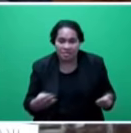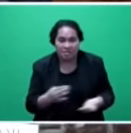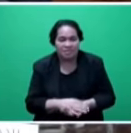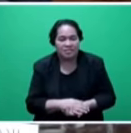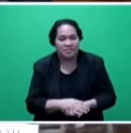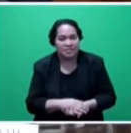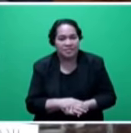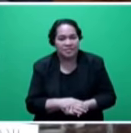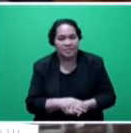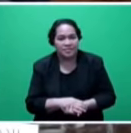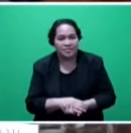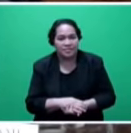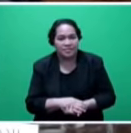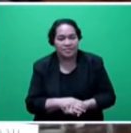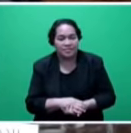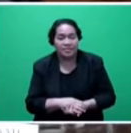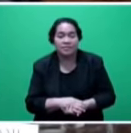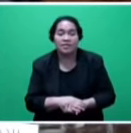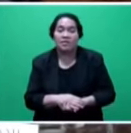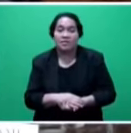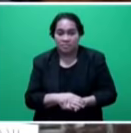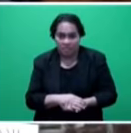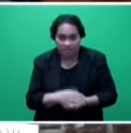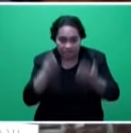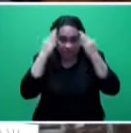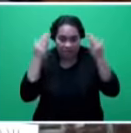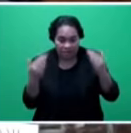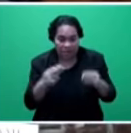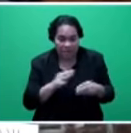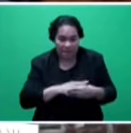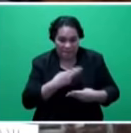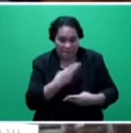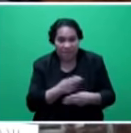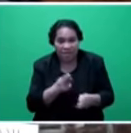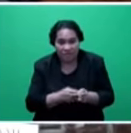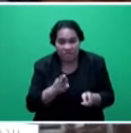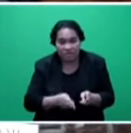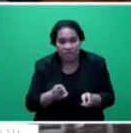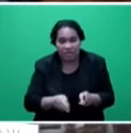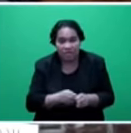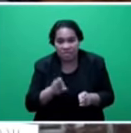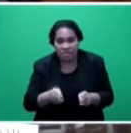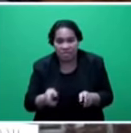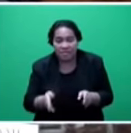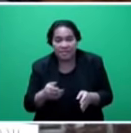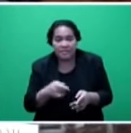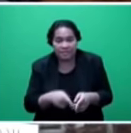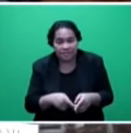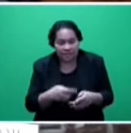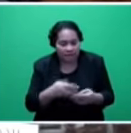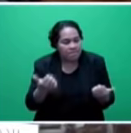raw material. Mr. Speaker, sir, manufacturing. Lots of targeted policy are needed